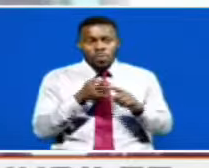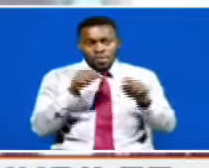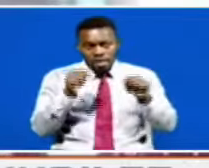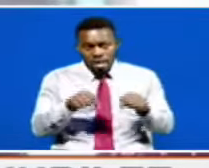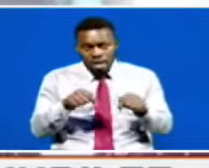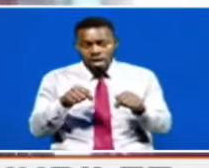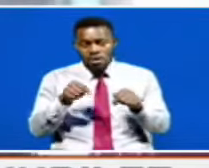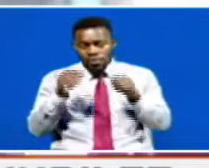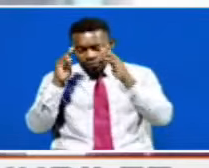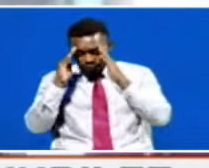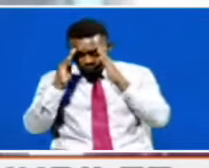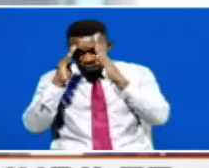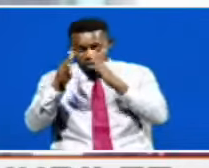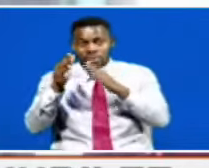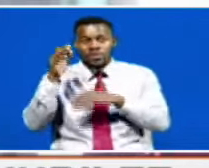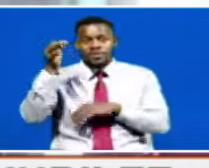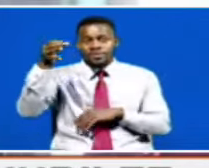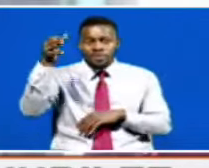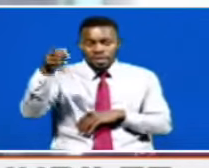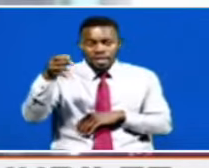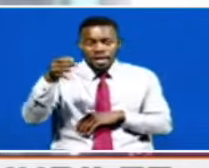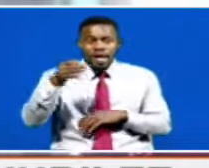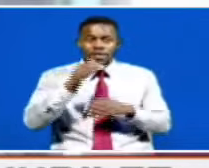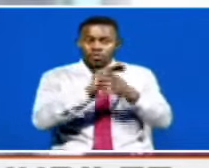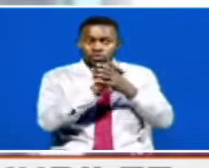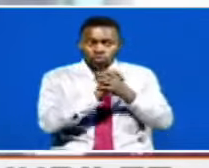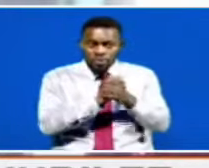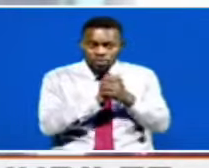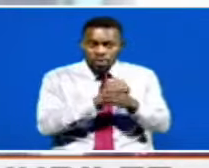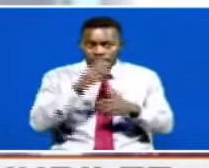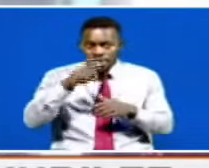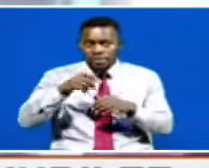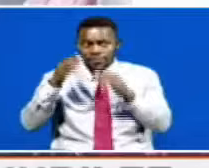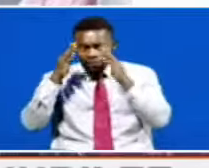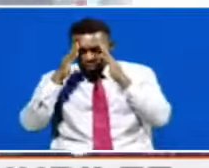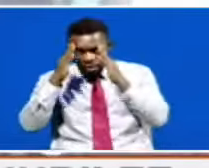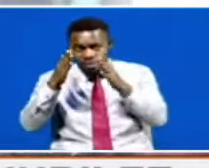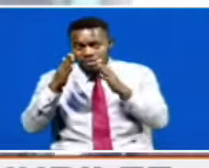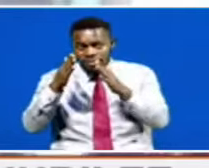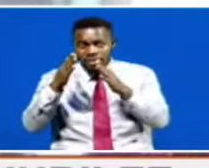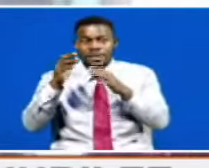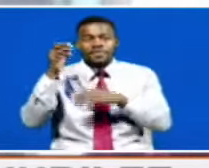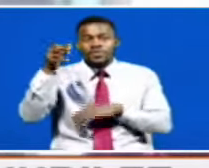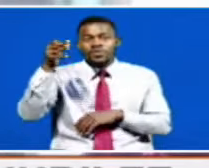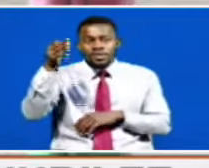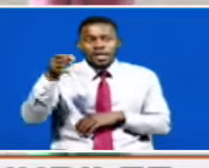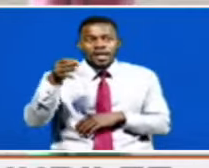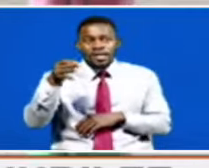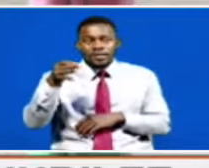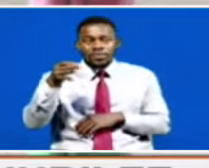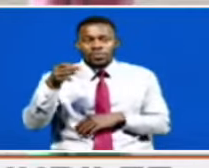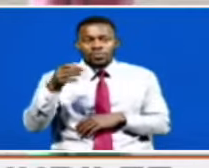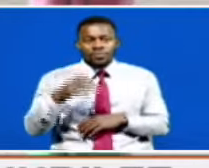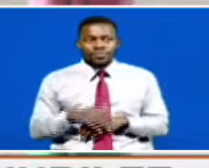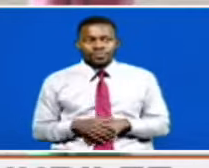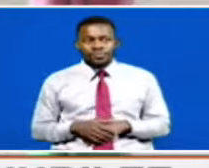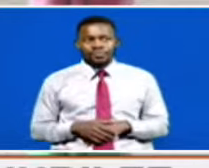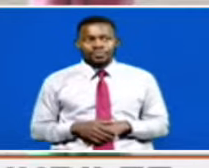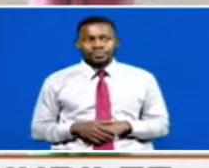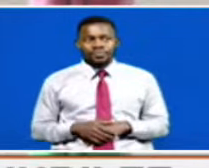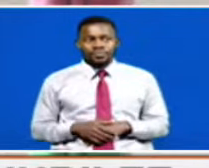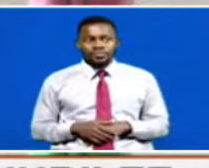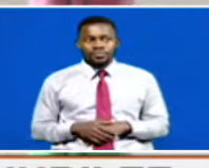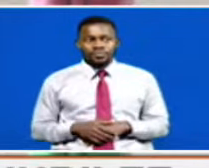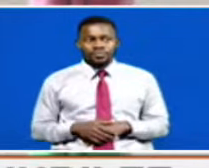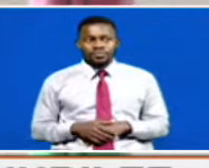mbele. Tuangalie mbele kama Jubilee, kwa sababu hatuwezi rudi kule tulitoka. Sasa, we have our patron. So sisi kama